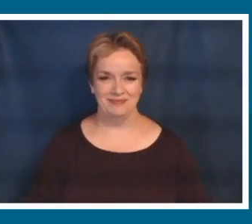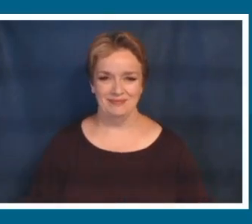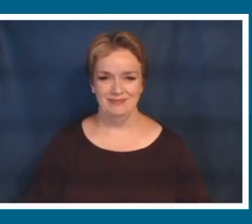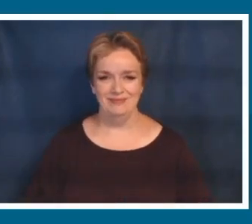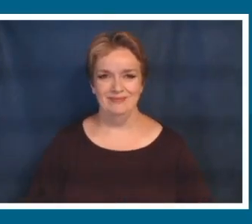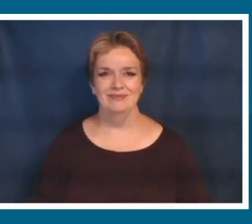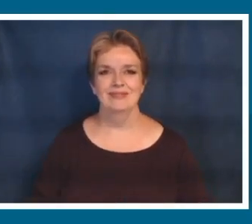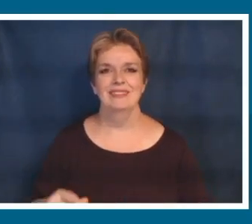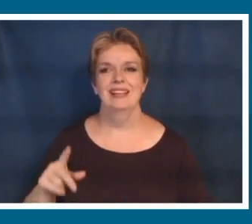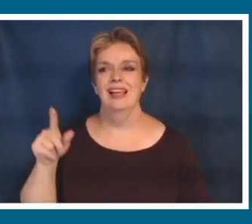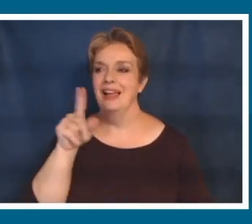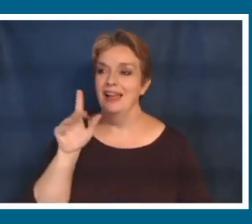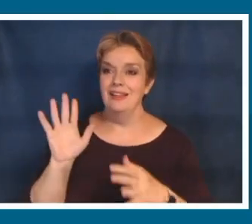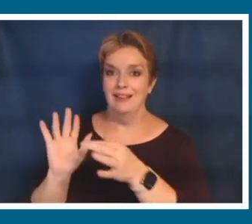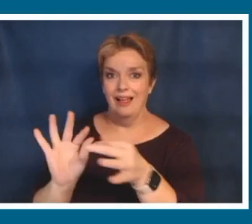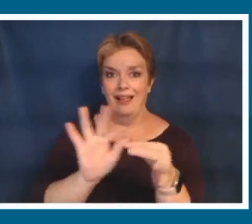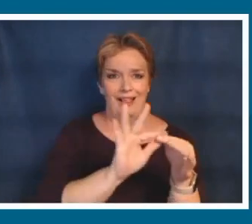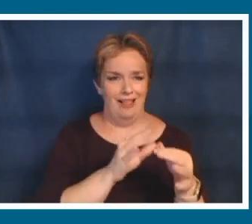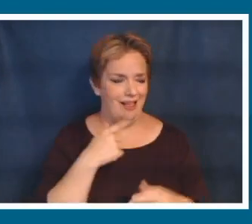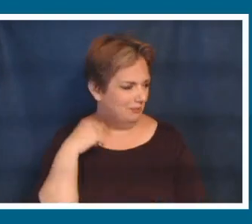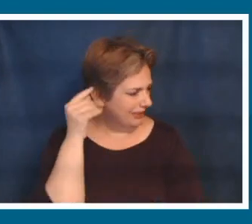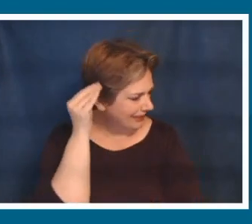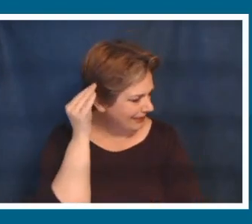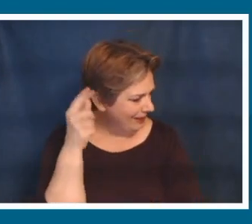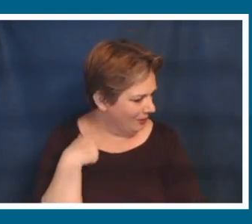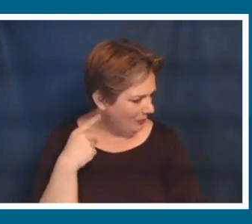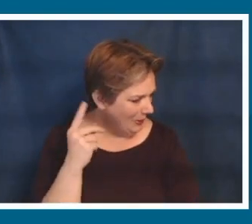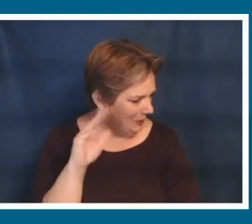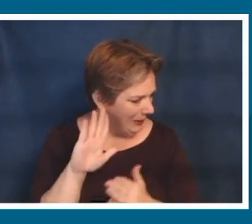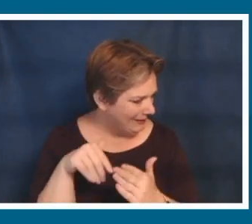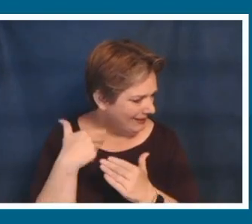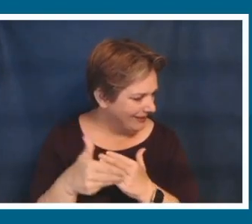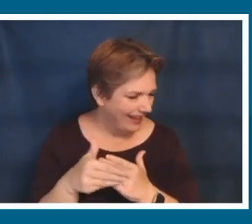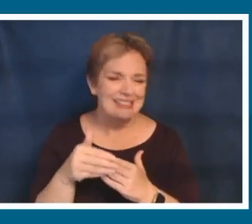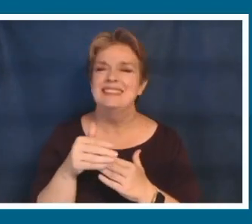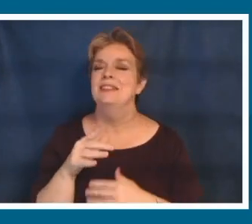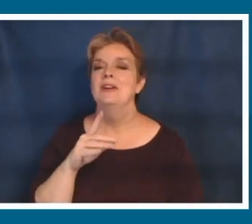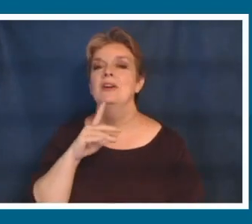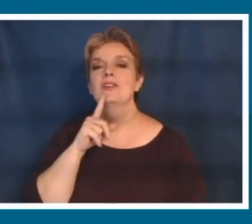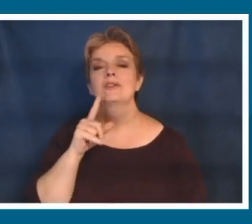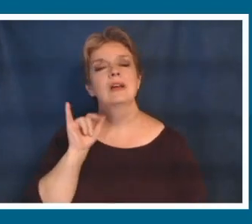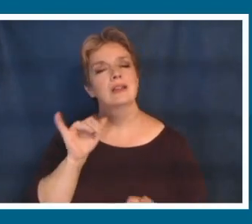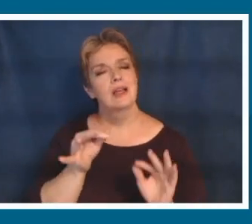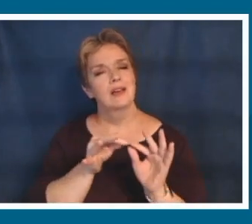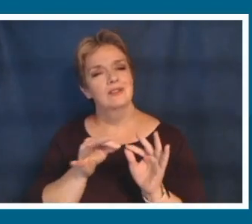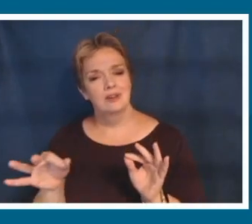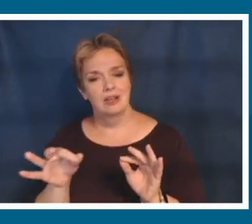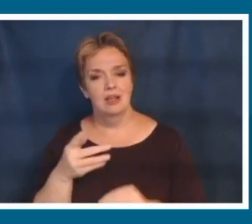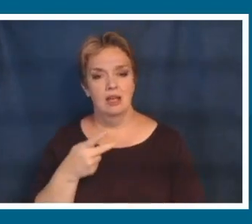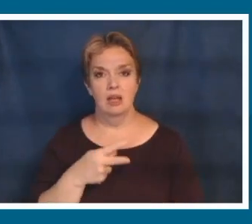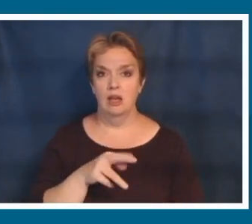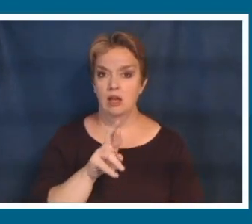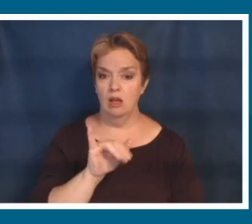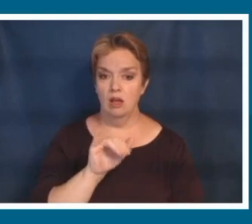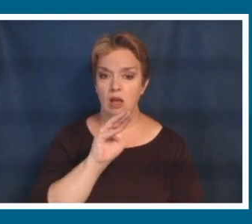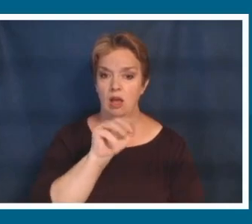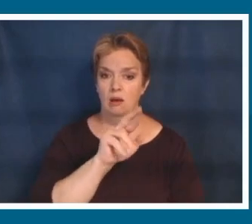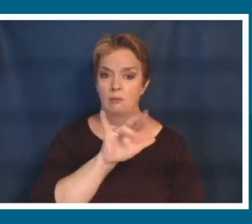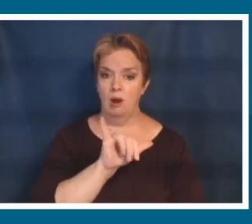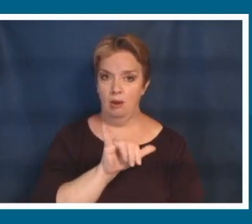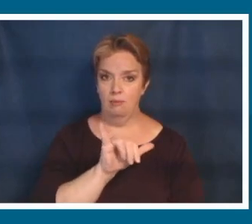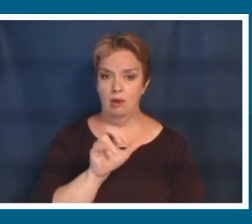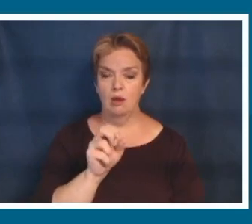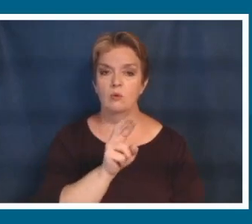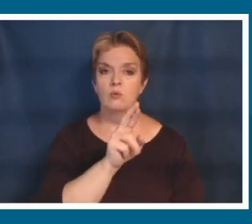go next? But I think for me, this phrase of primary sources being an entry point is